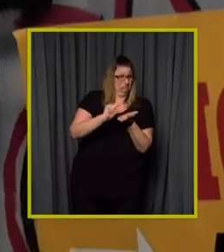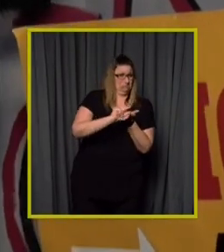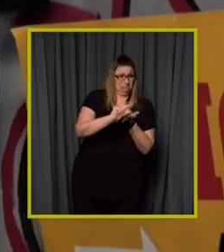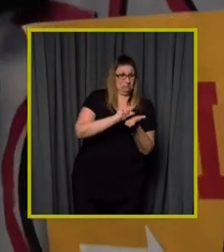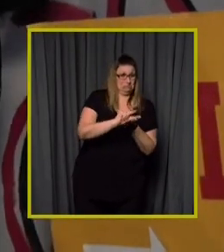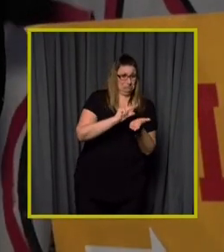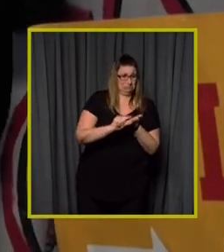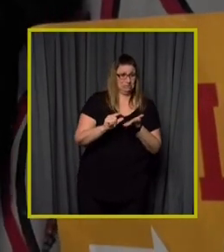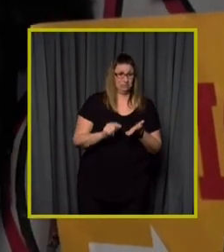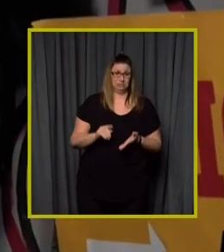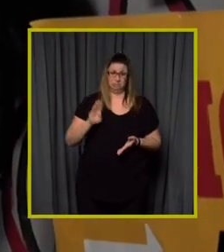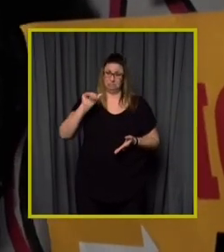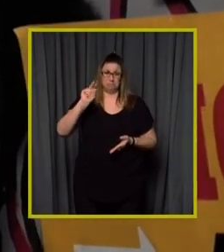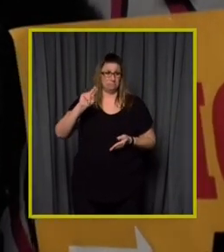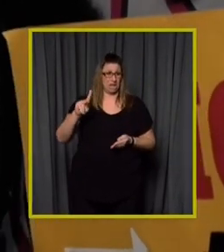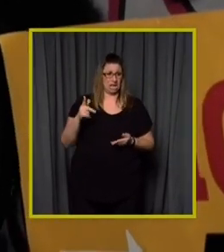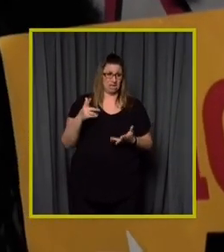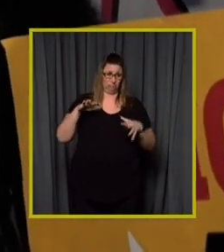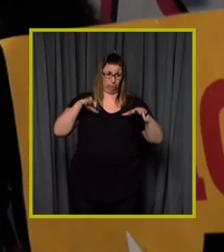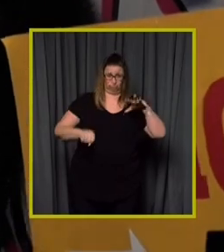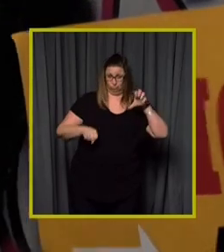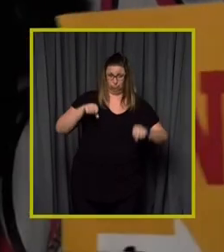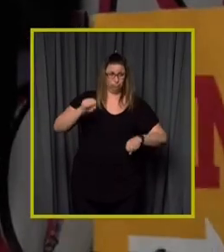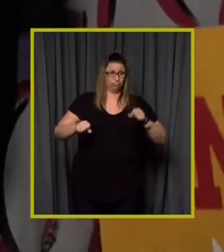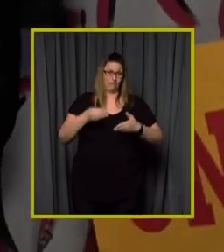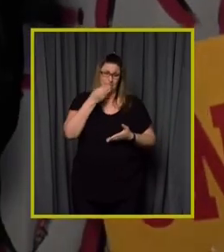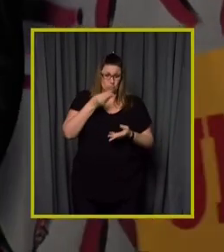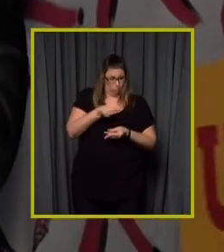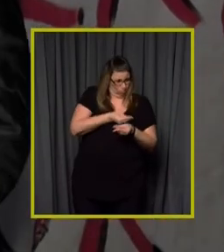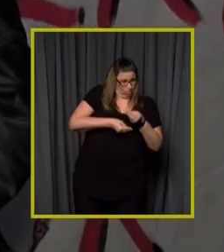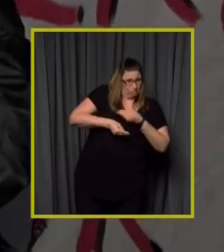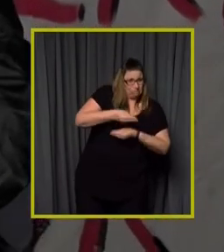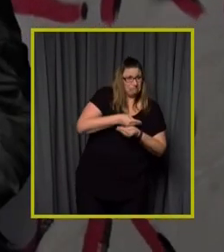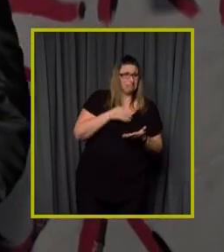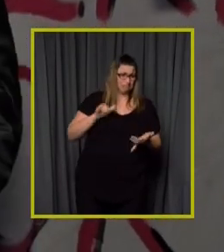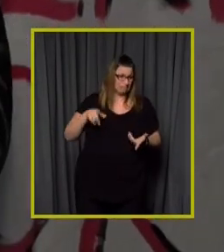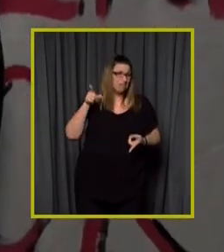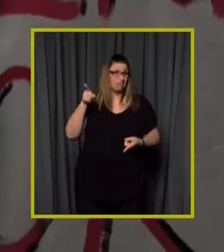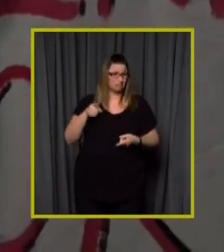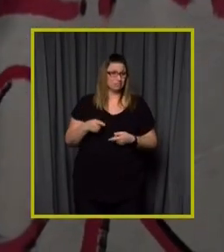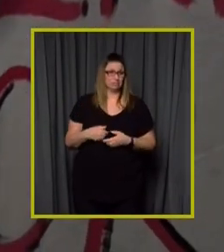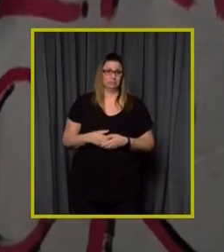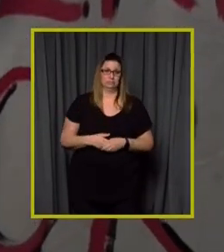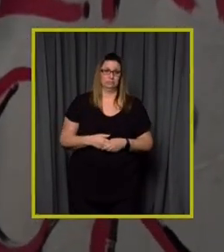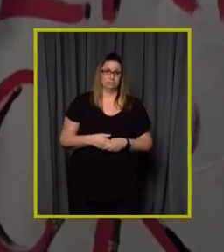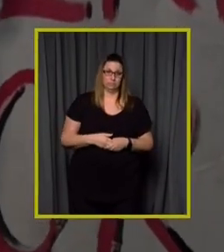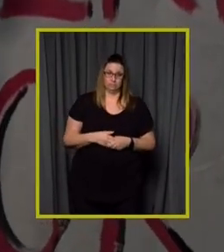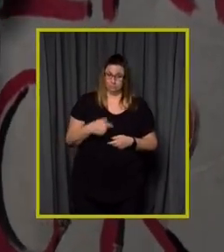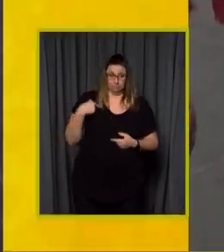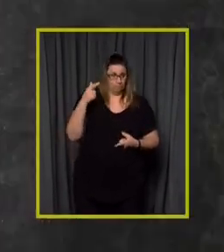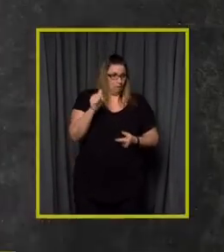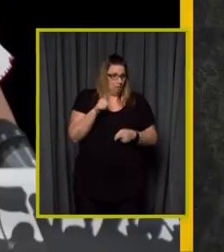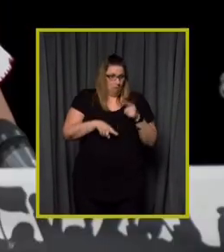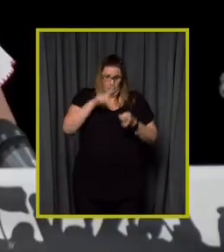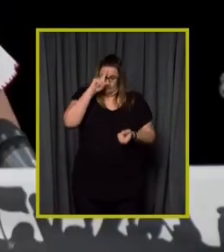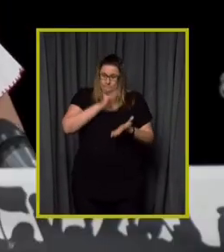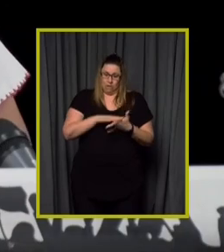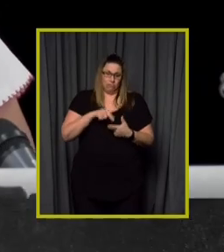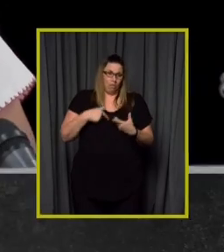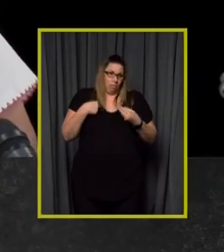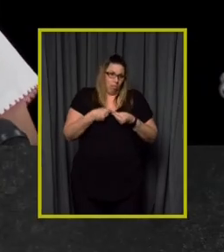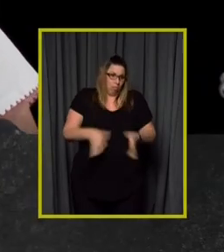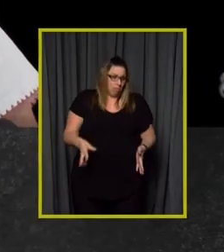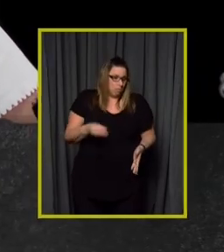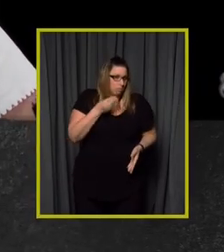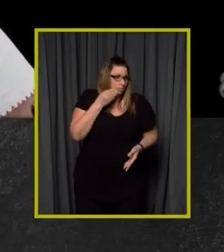for being the one who lost the family farm hangs over them every single day. Pacoima is